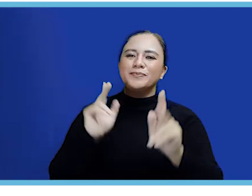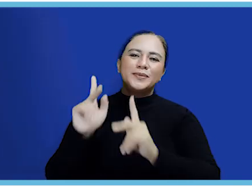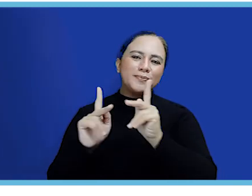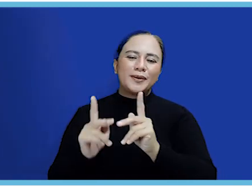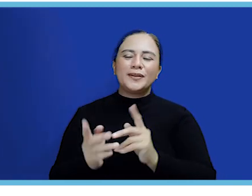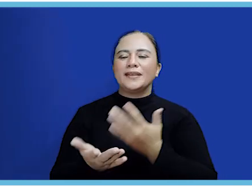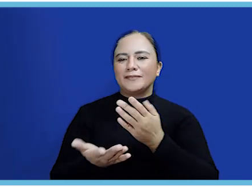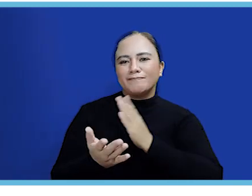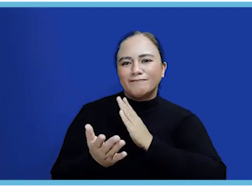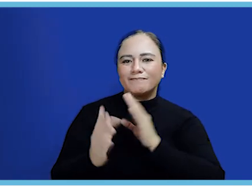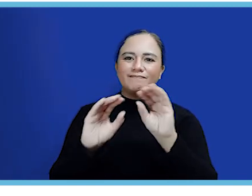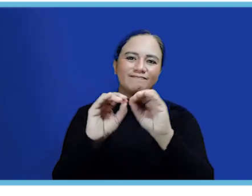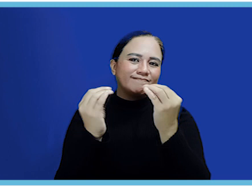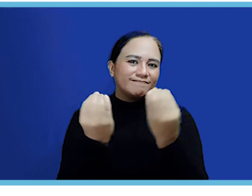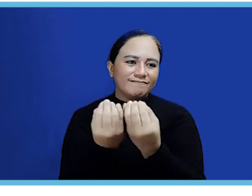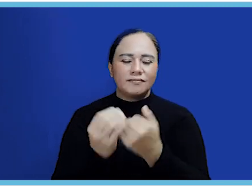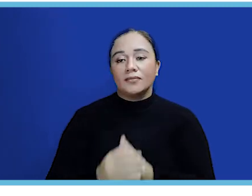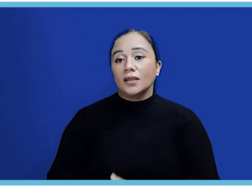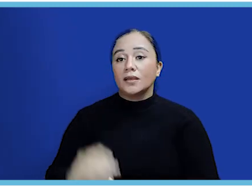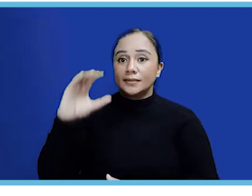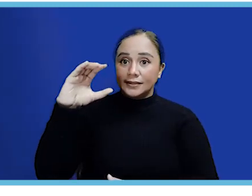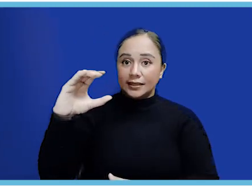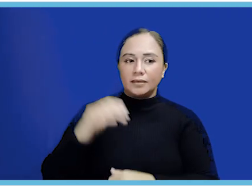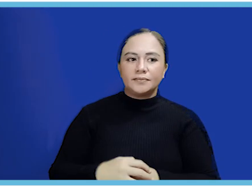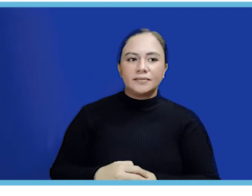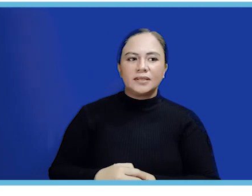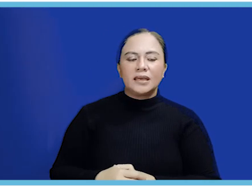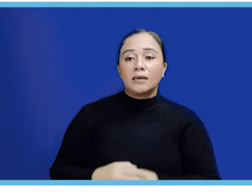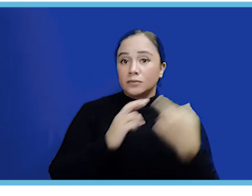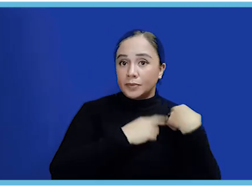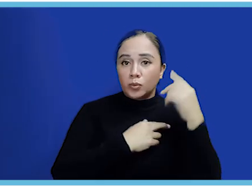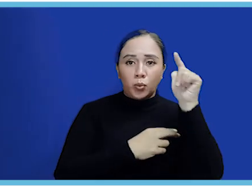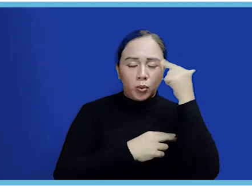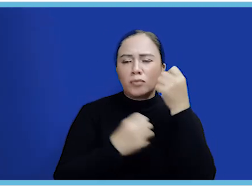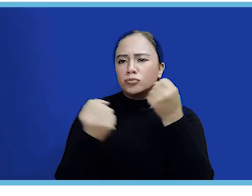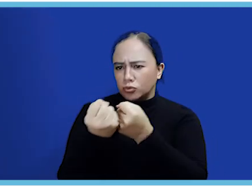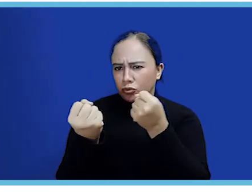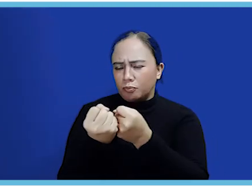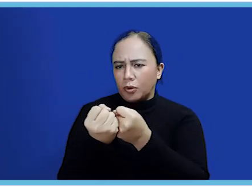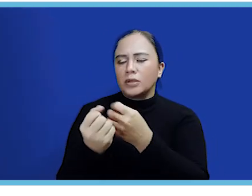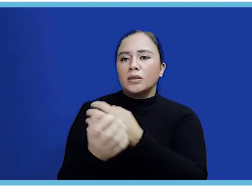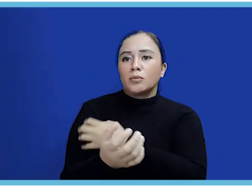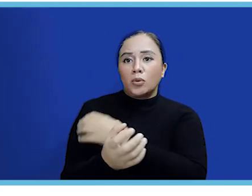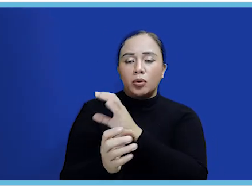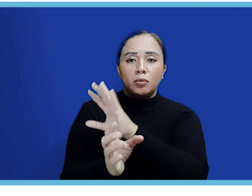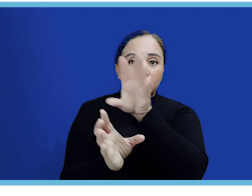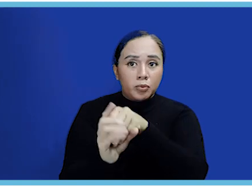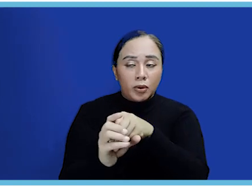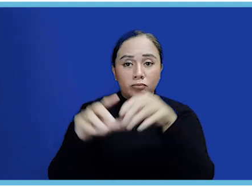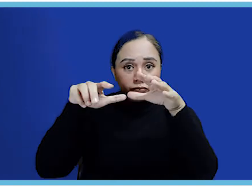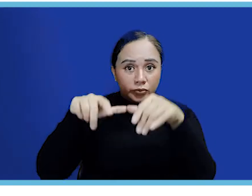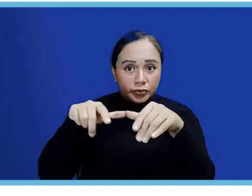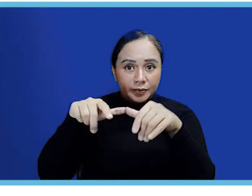people and organizations. C. The duty of the government to support empowerment and